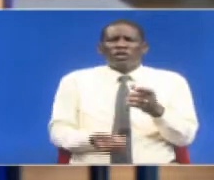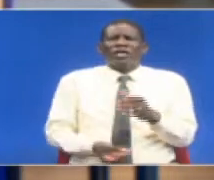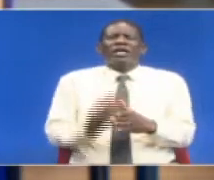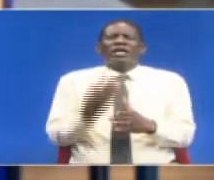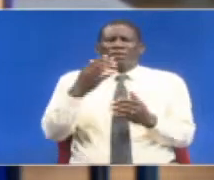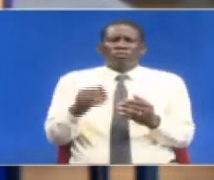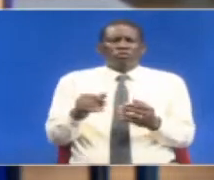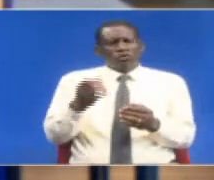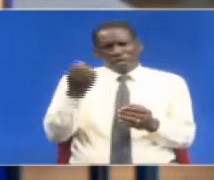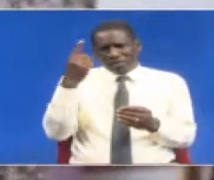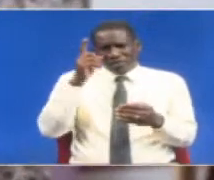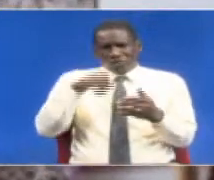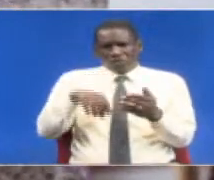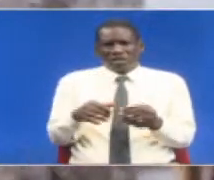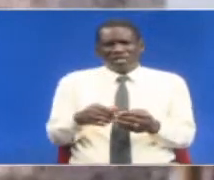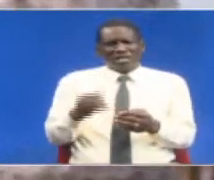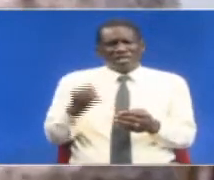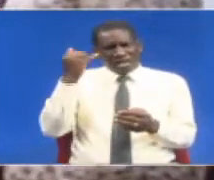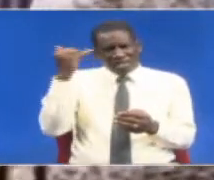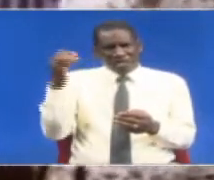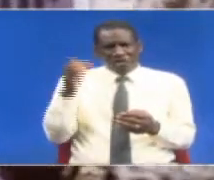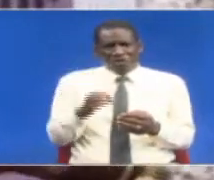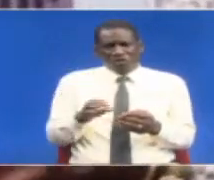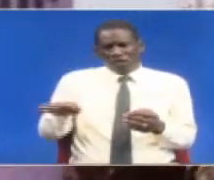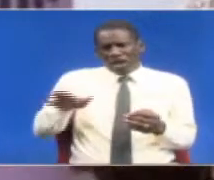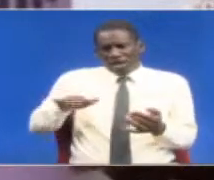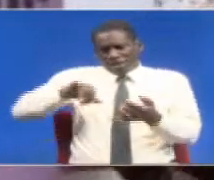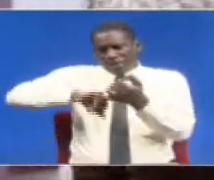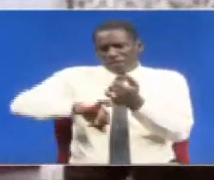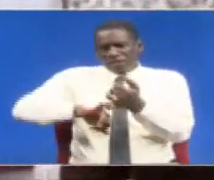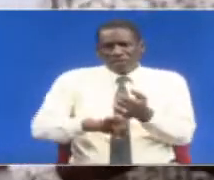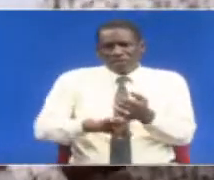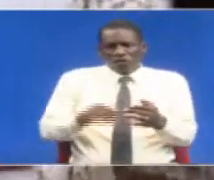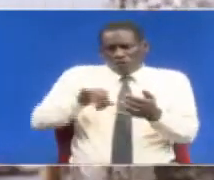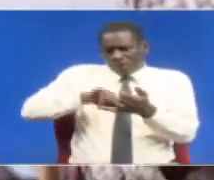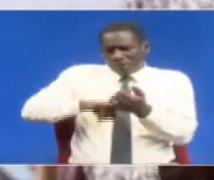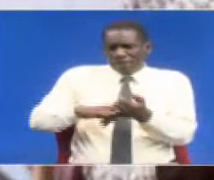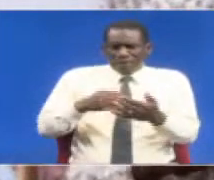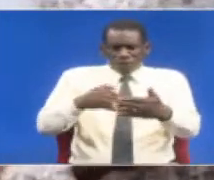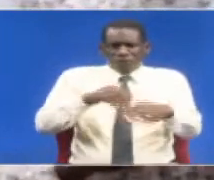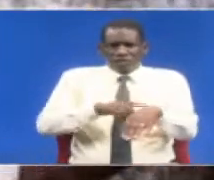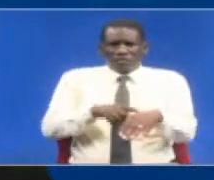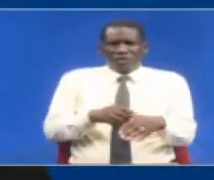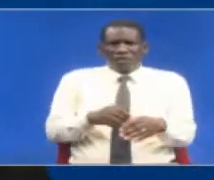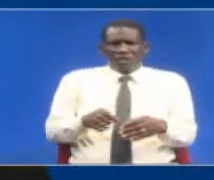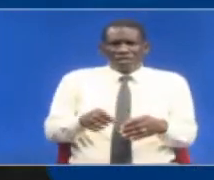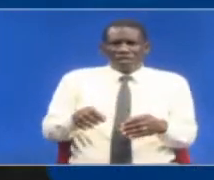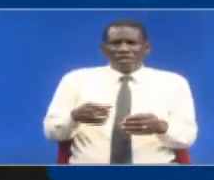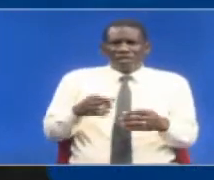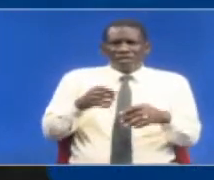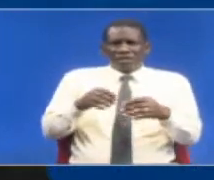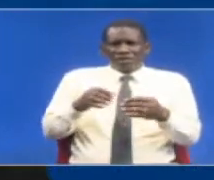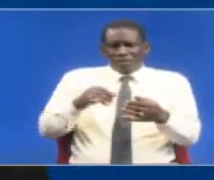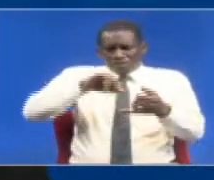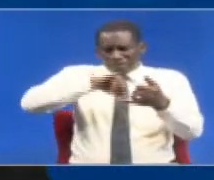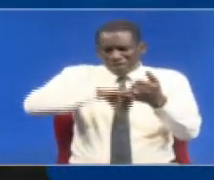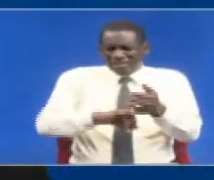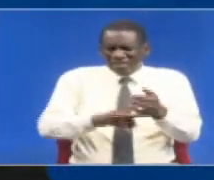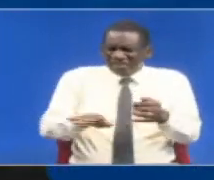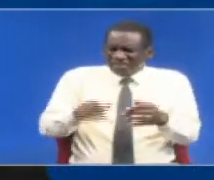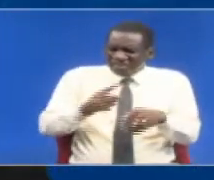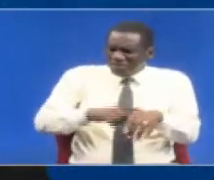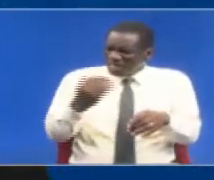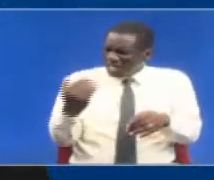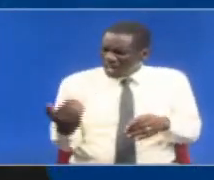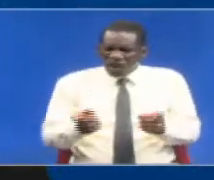is the aspect of early marriages. The fact that early marriages are not like legal